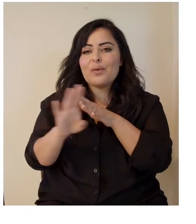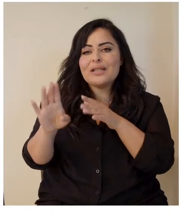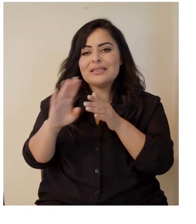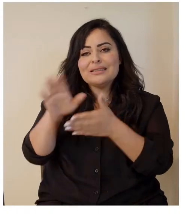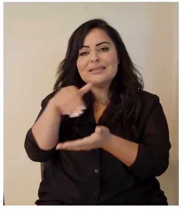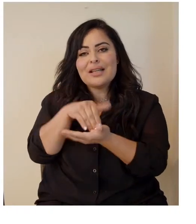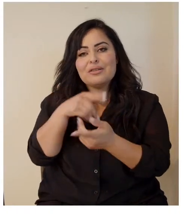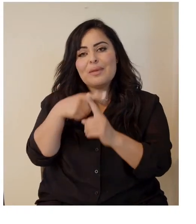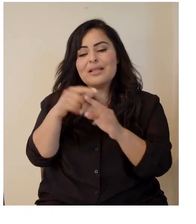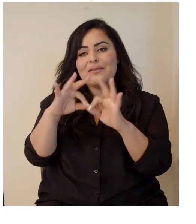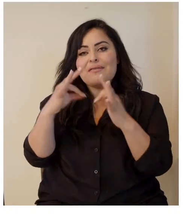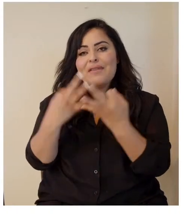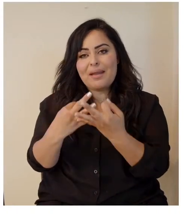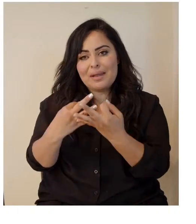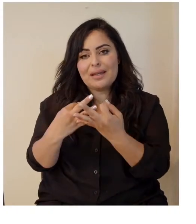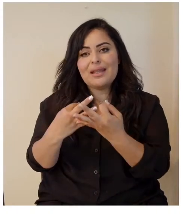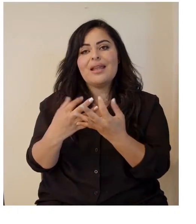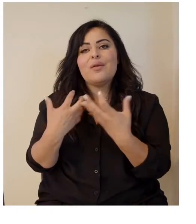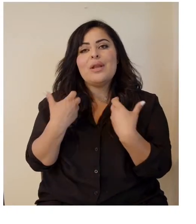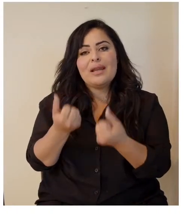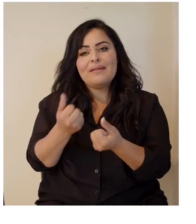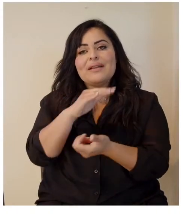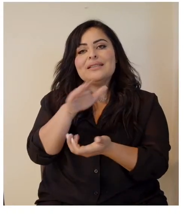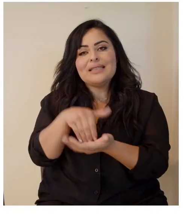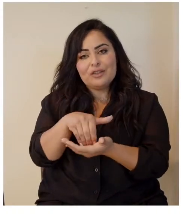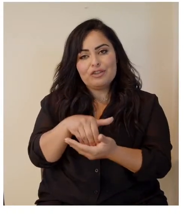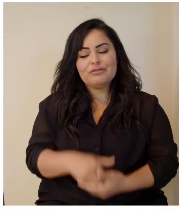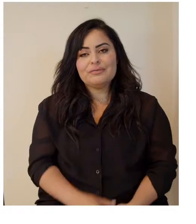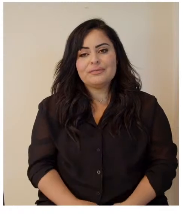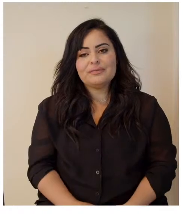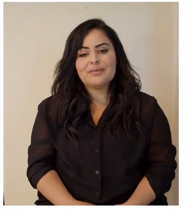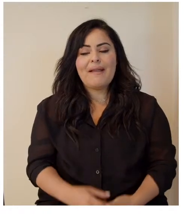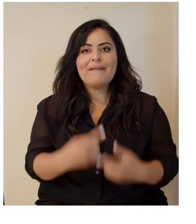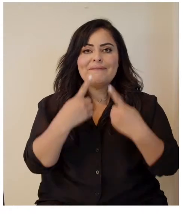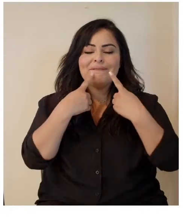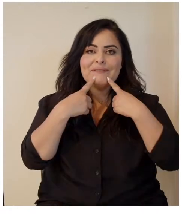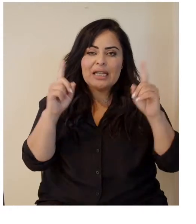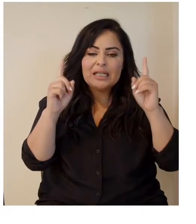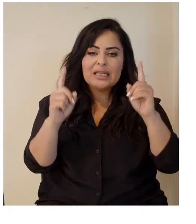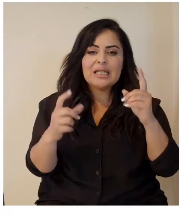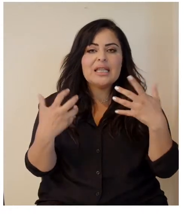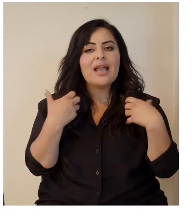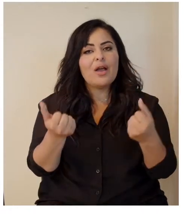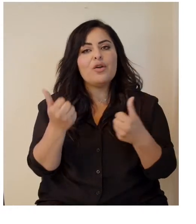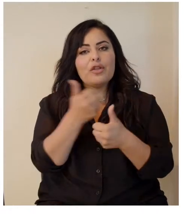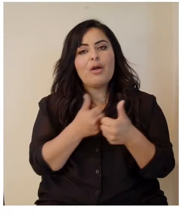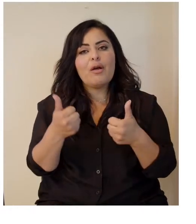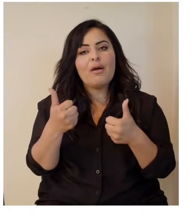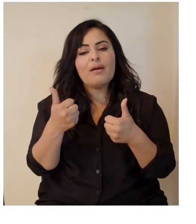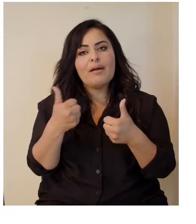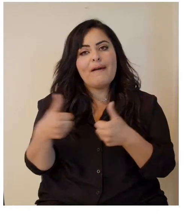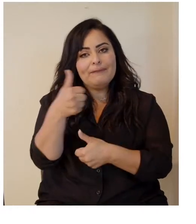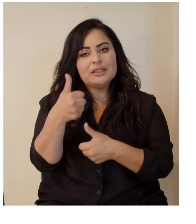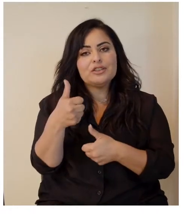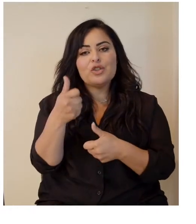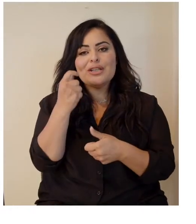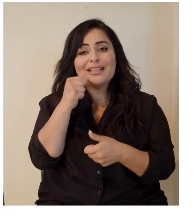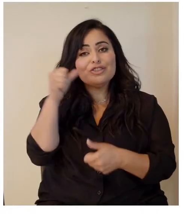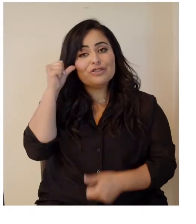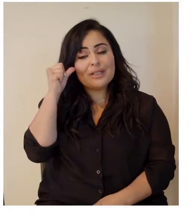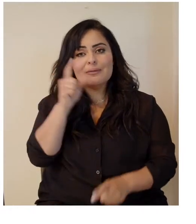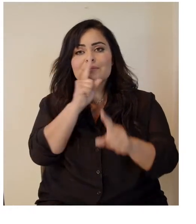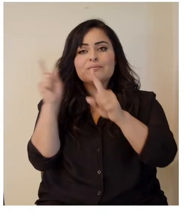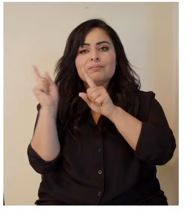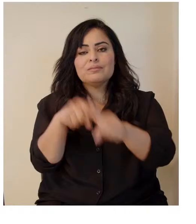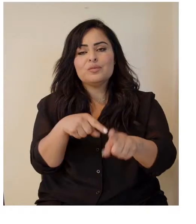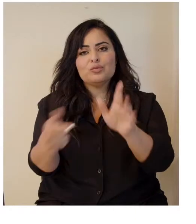and the family relief centers. Finally, the health officer issued an order yesterday prohibiting